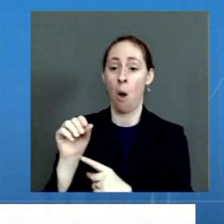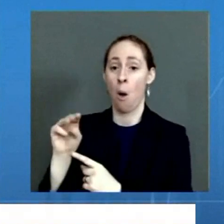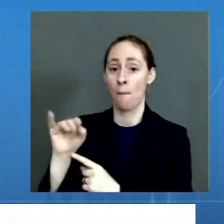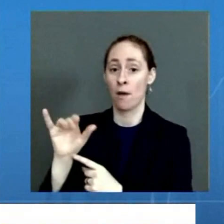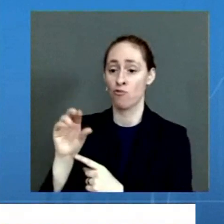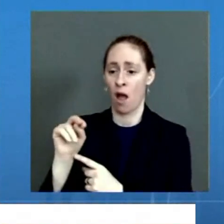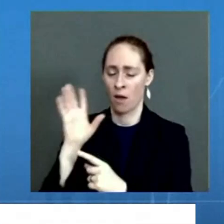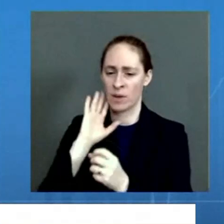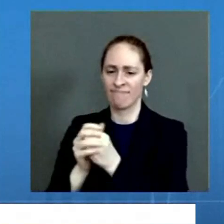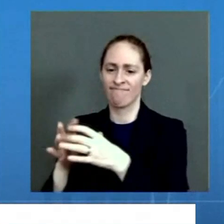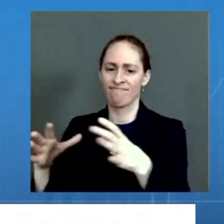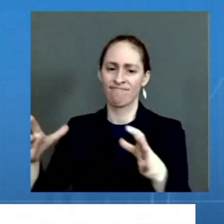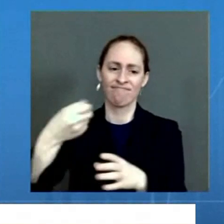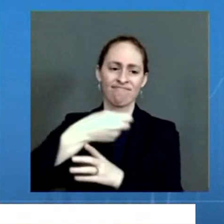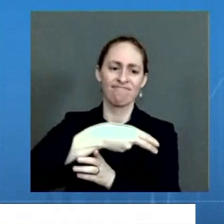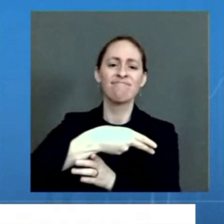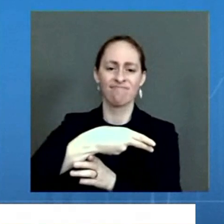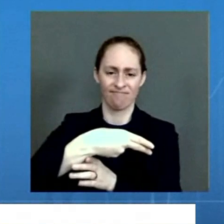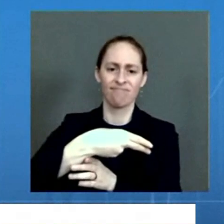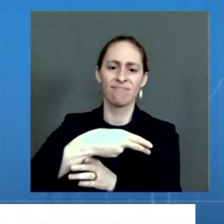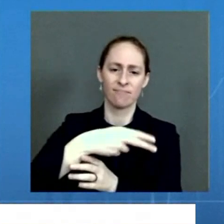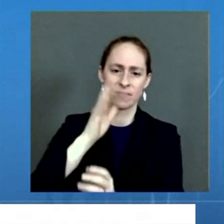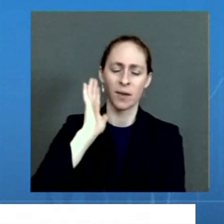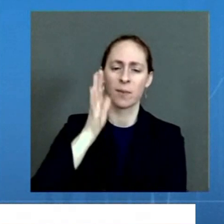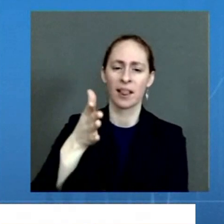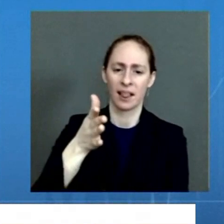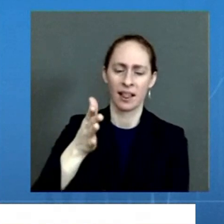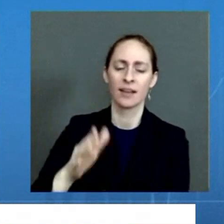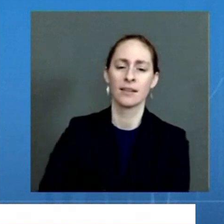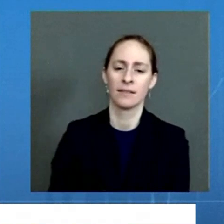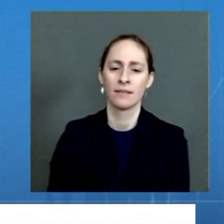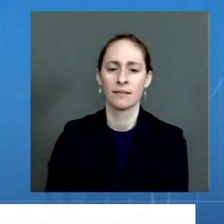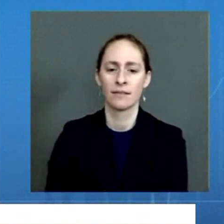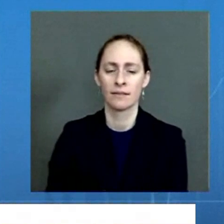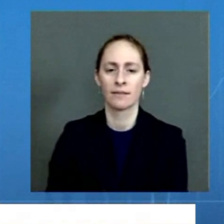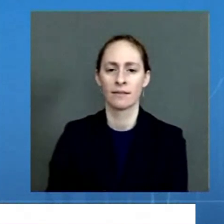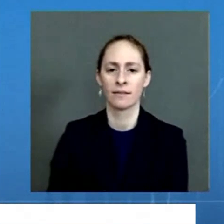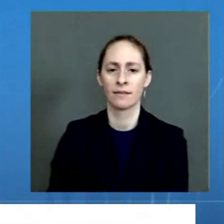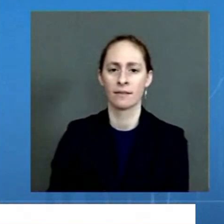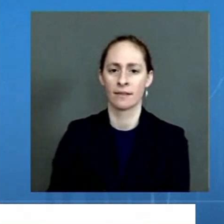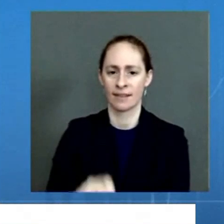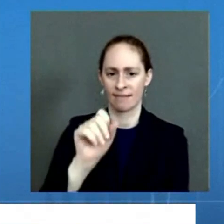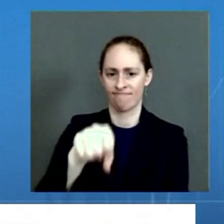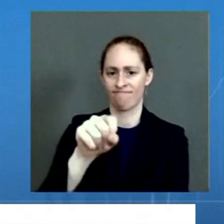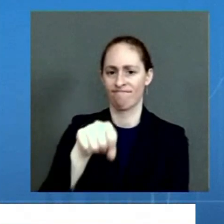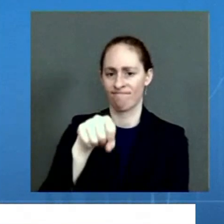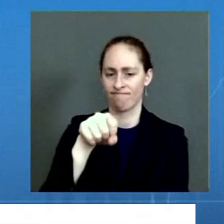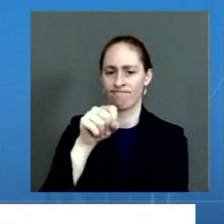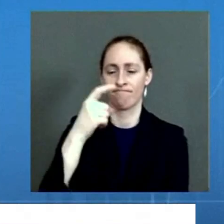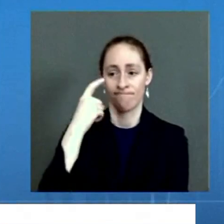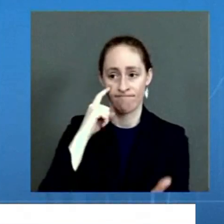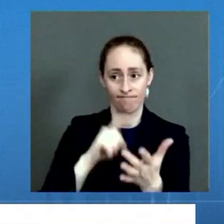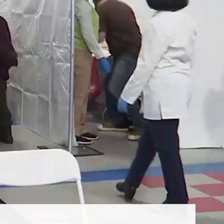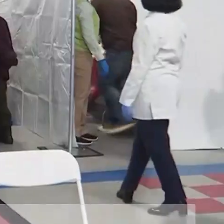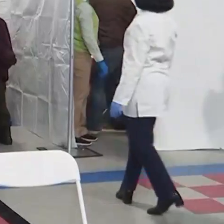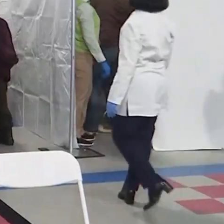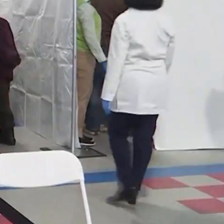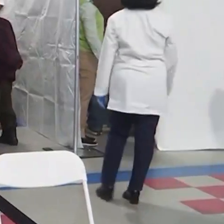and boosted, and we believe these cases are milder or asymptomatic because of vaccine